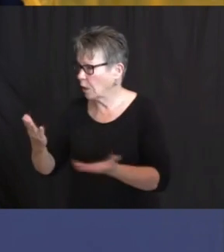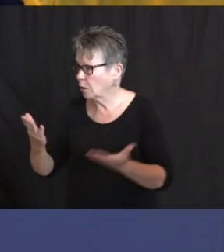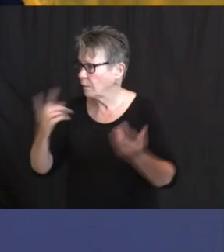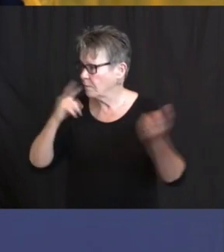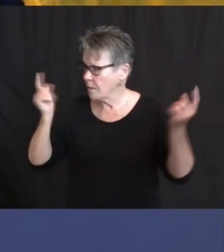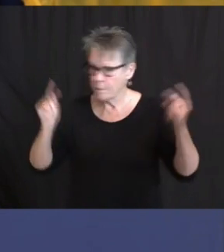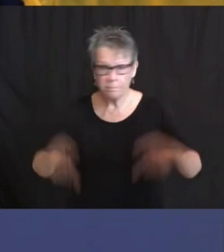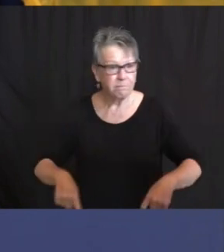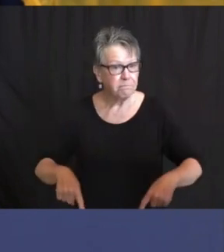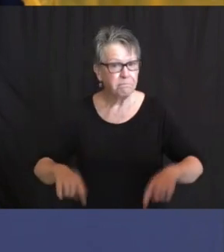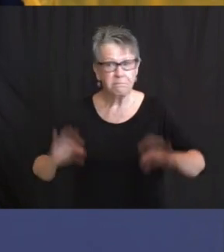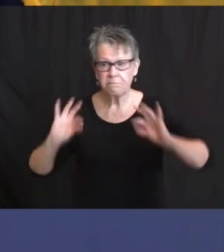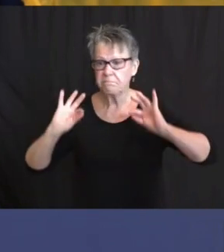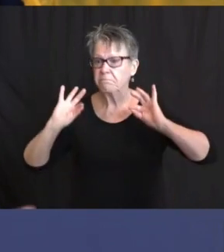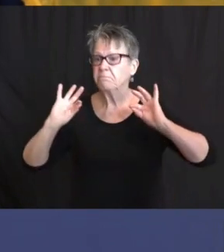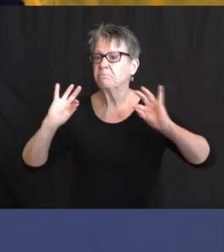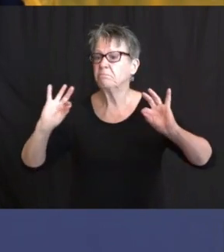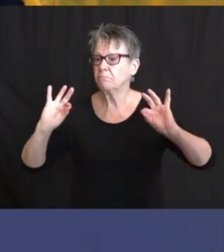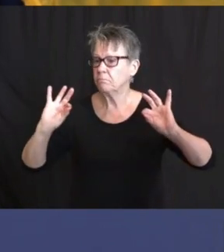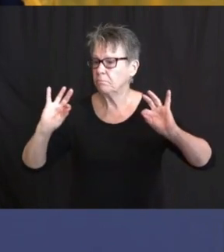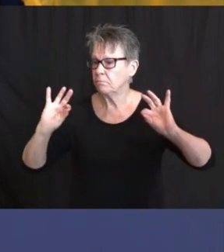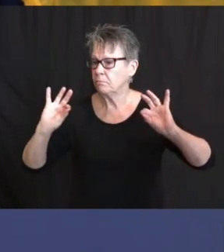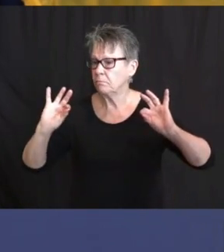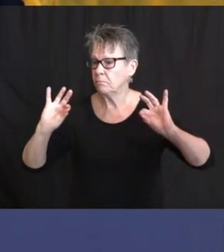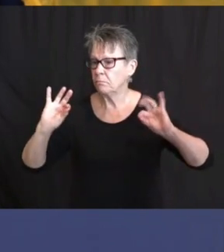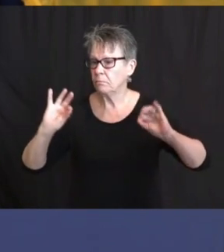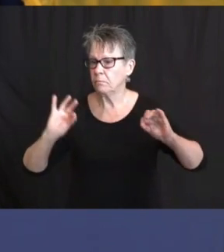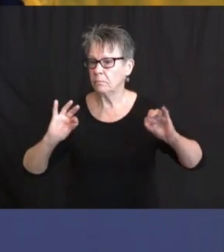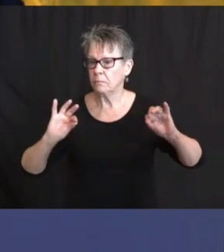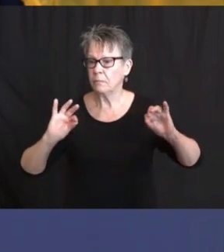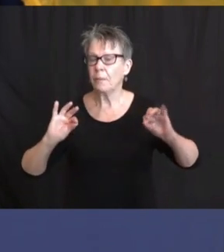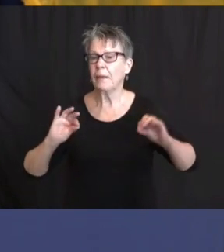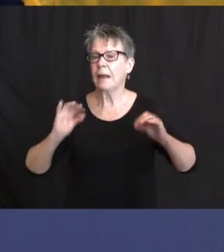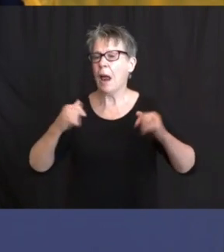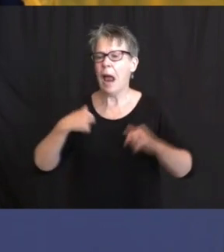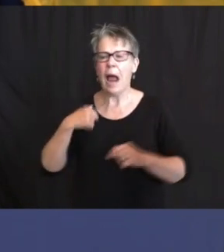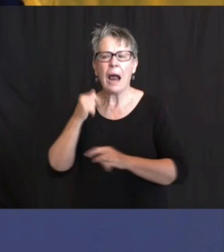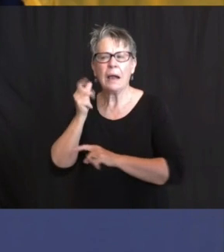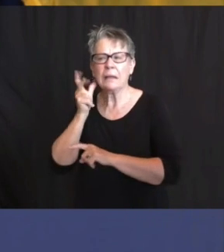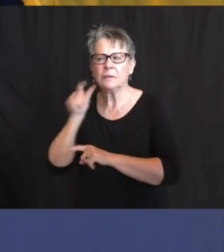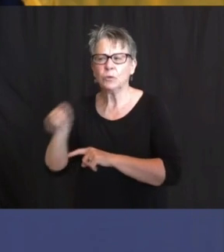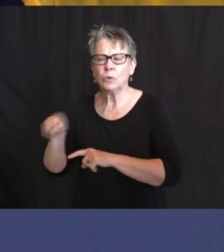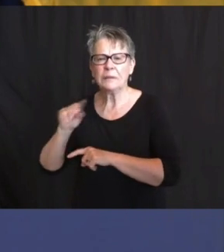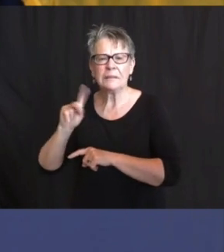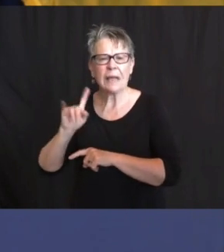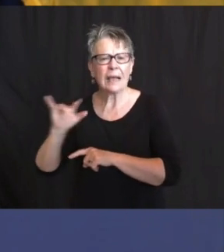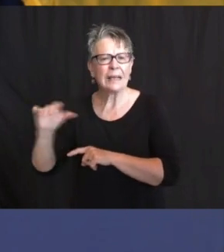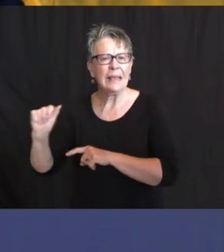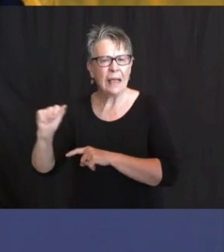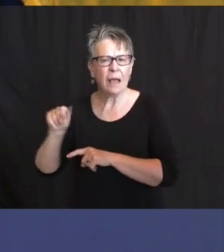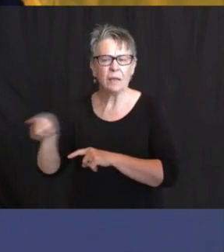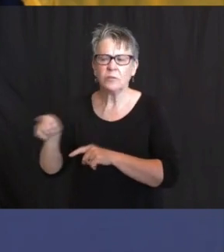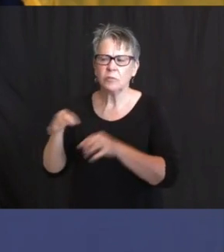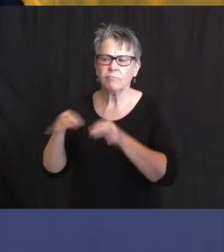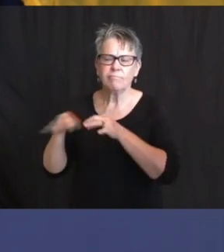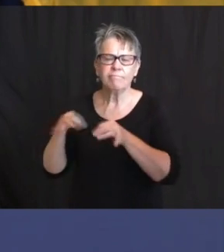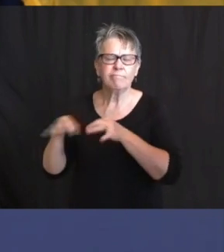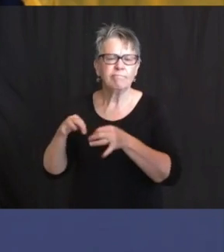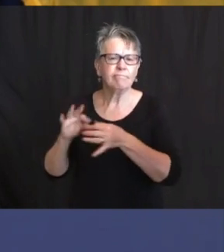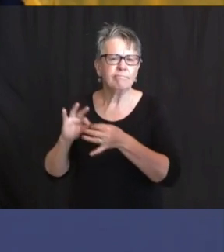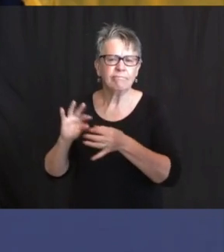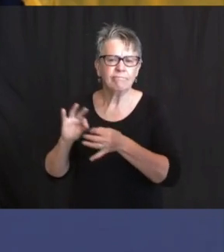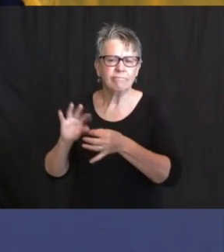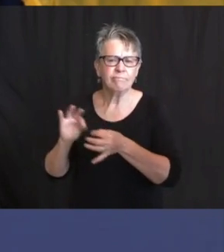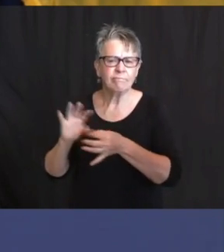about this, and Tina and Judy will have forgotten more about this than I will know. This is not a life